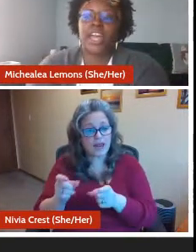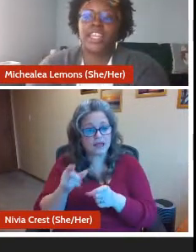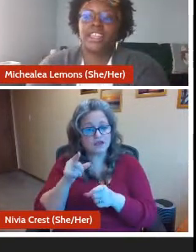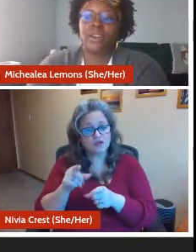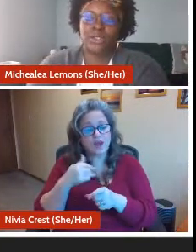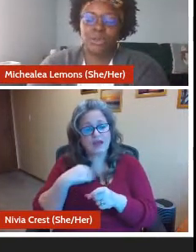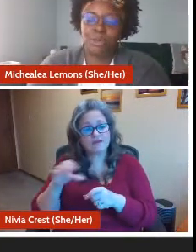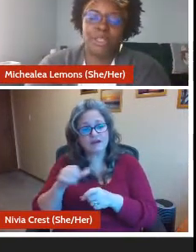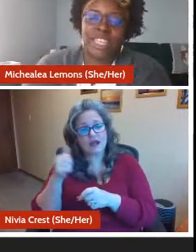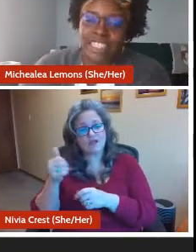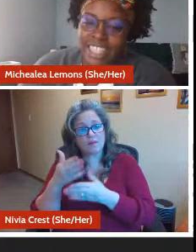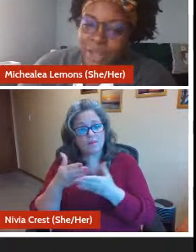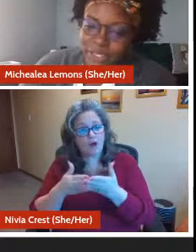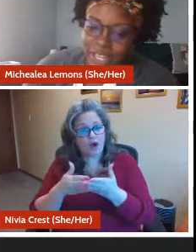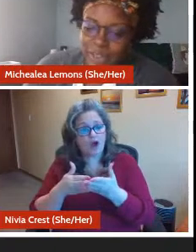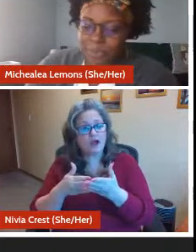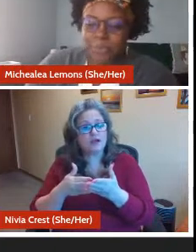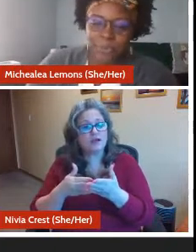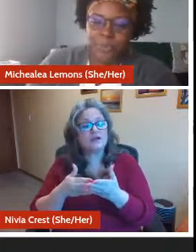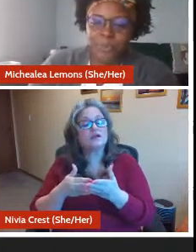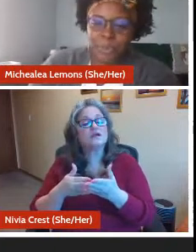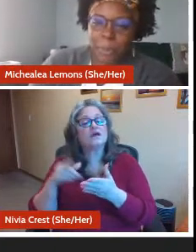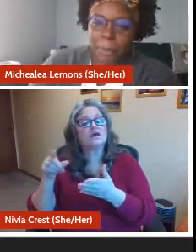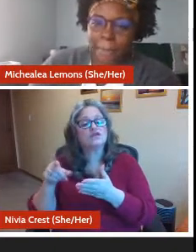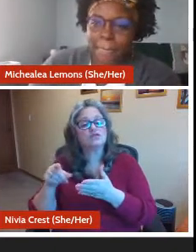bronzed so that it can also be placed outside.